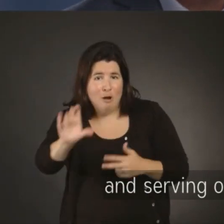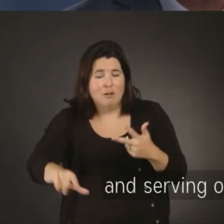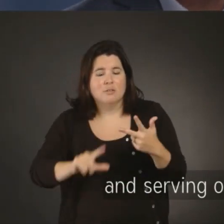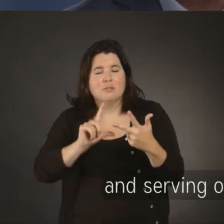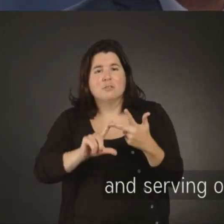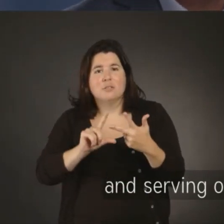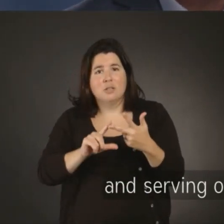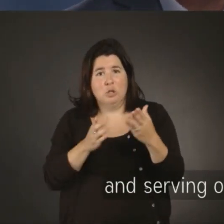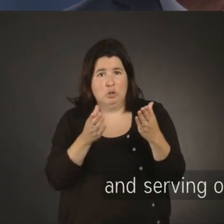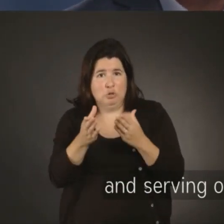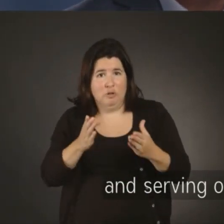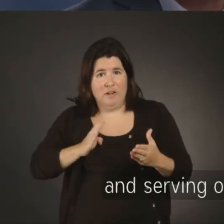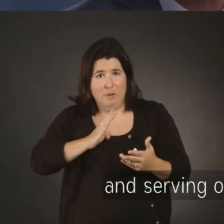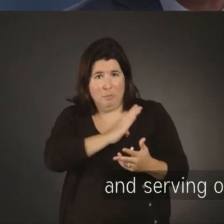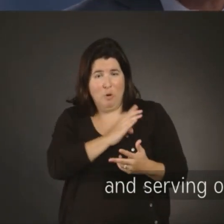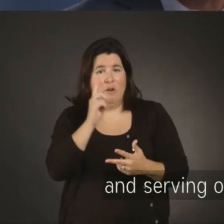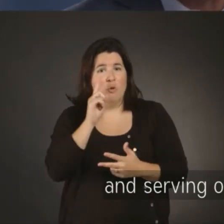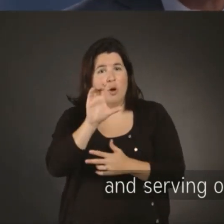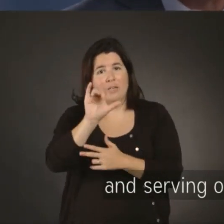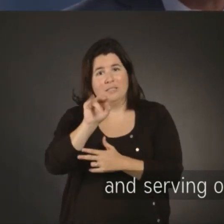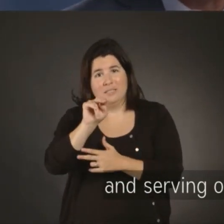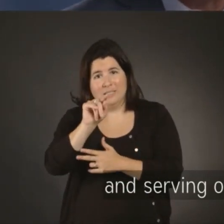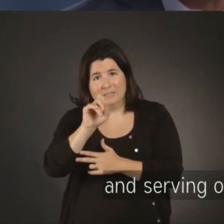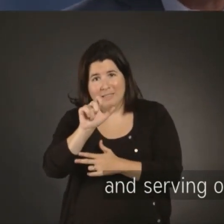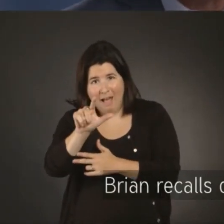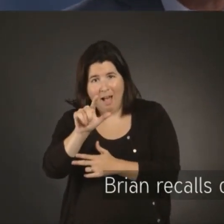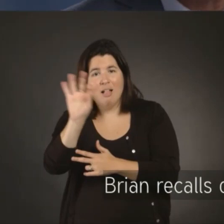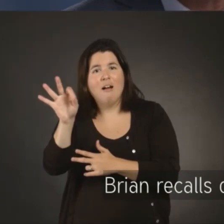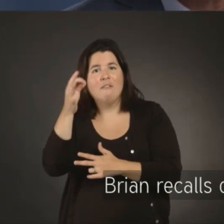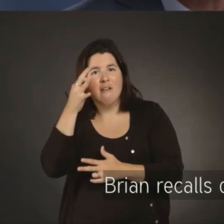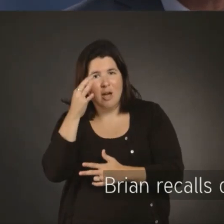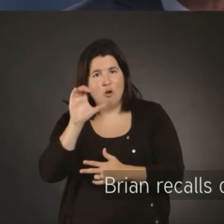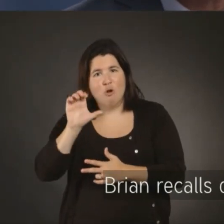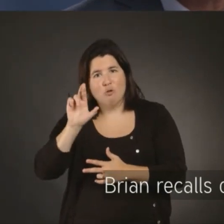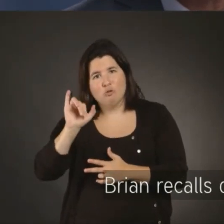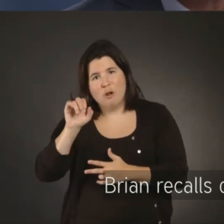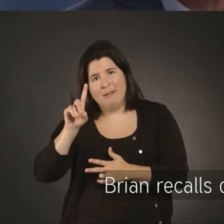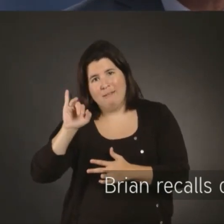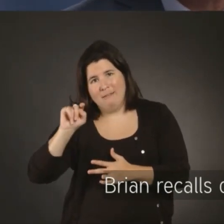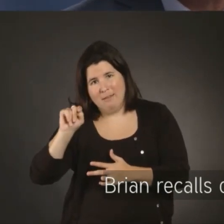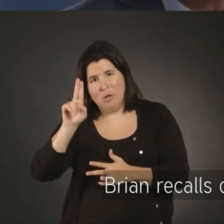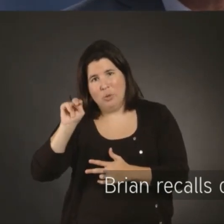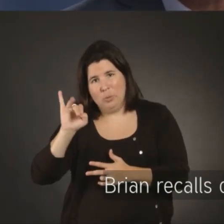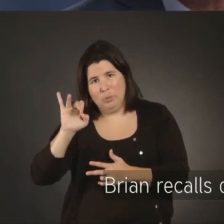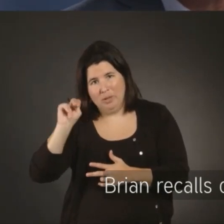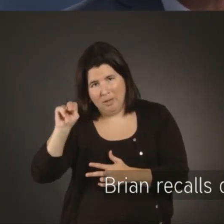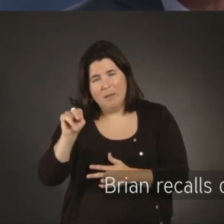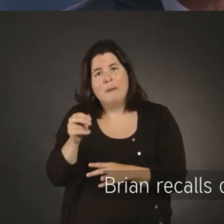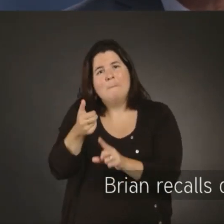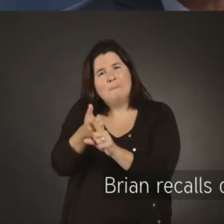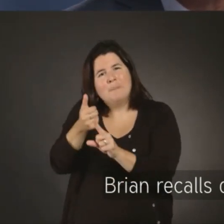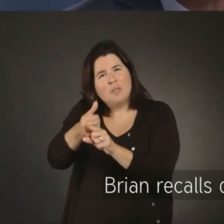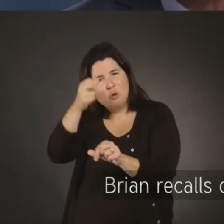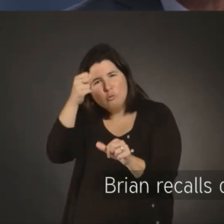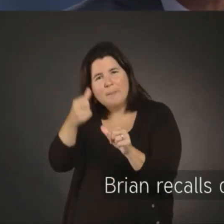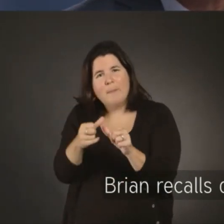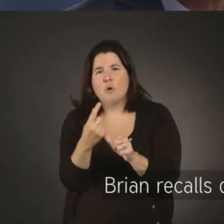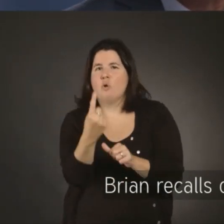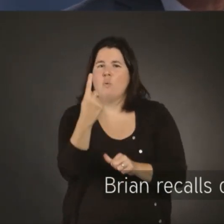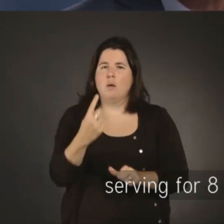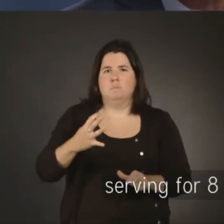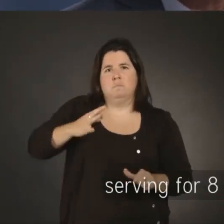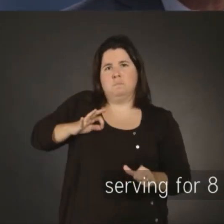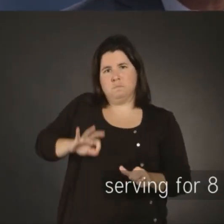of the Centel Federal Credit Union. Brian recalls one particular very rewarding volunteer